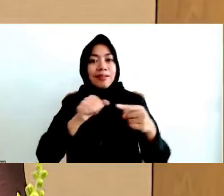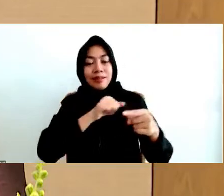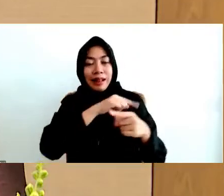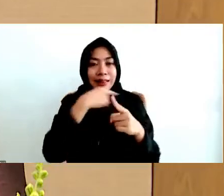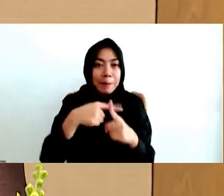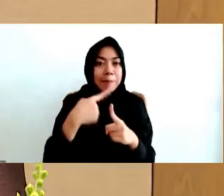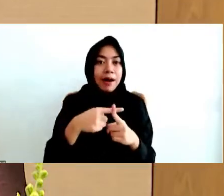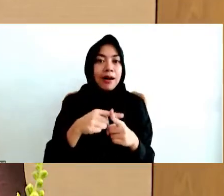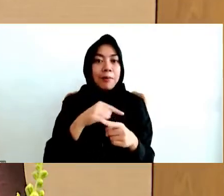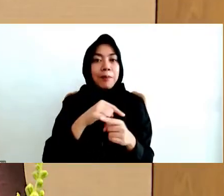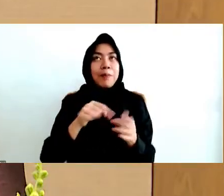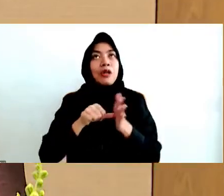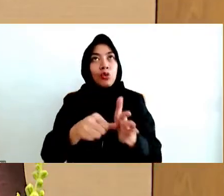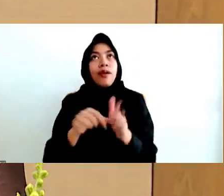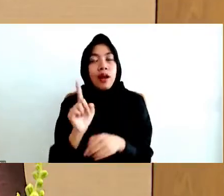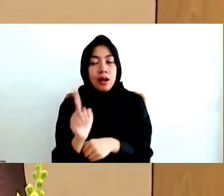the